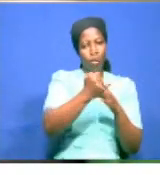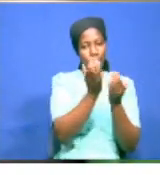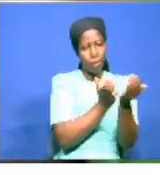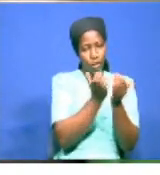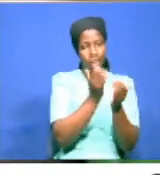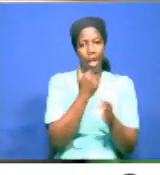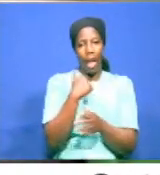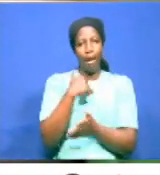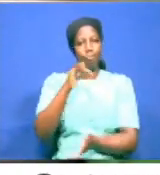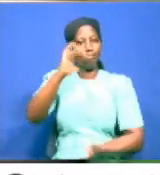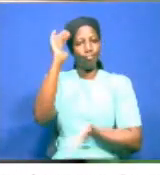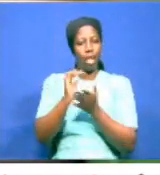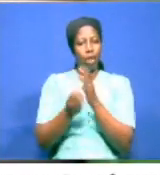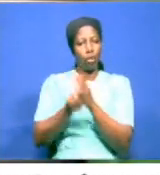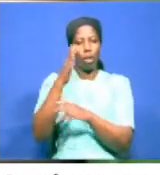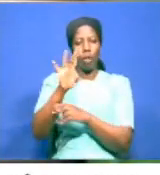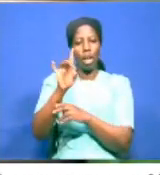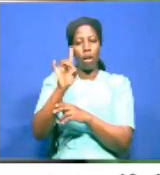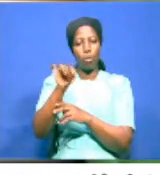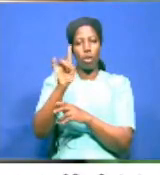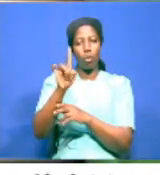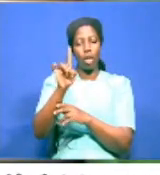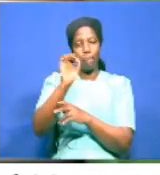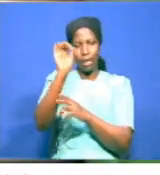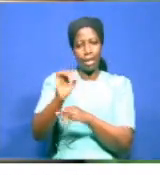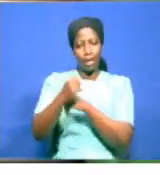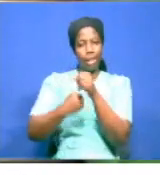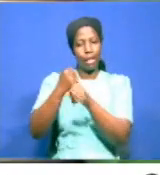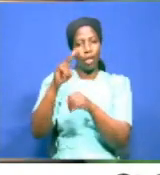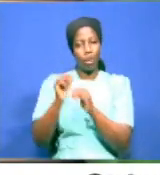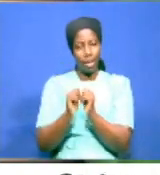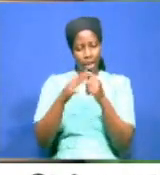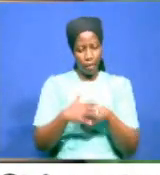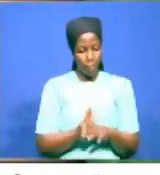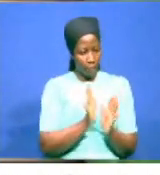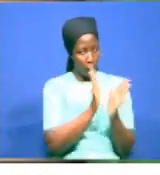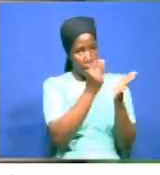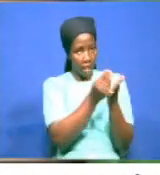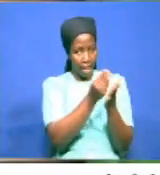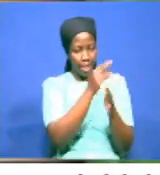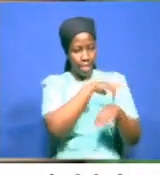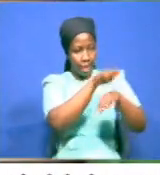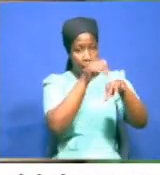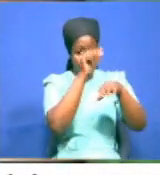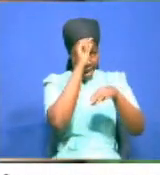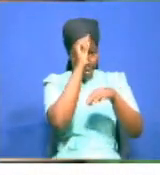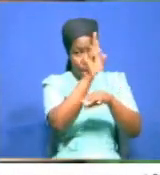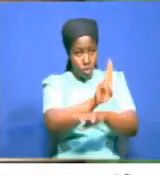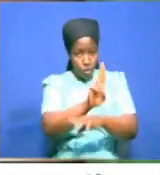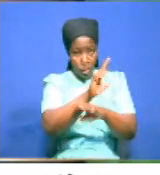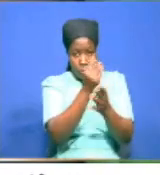decelerated growth of 1.1% in 2019. On public finance, the national government expenditure